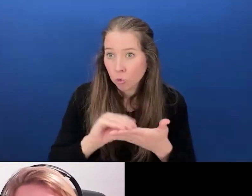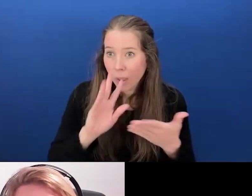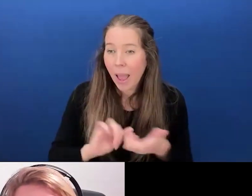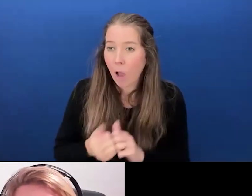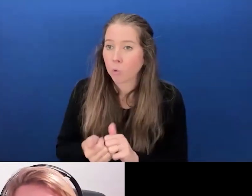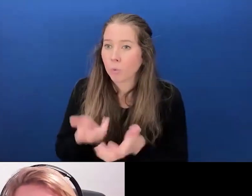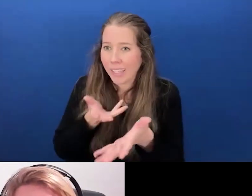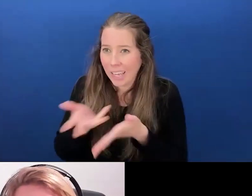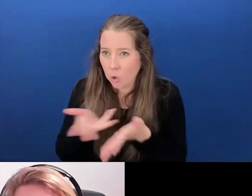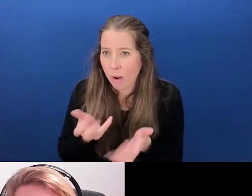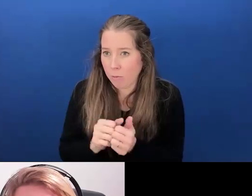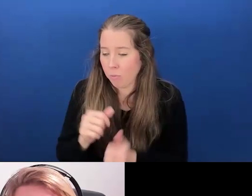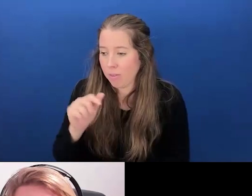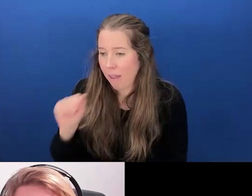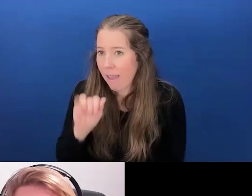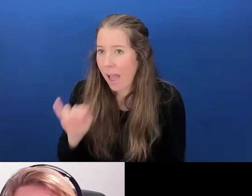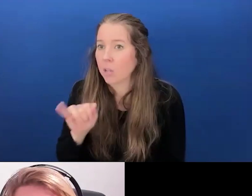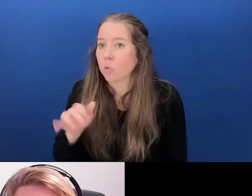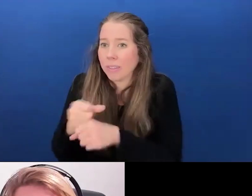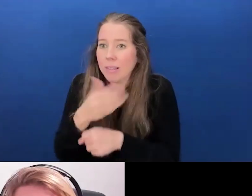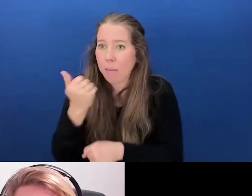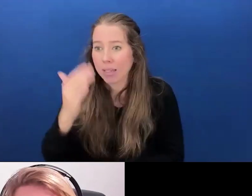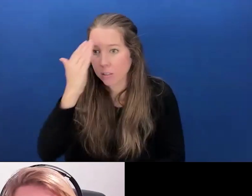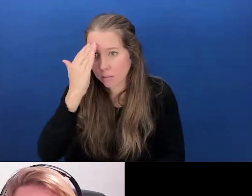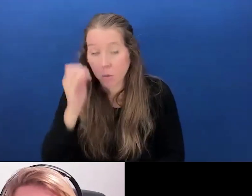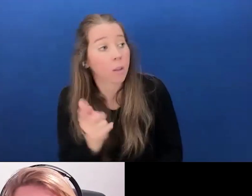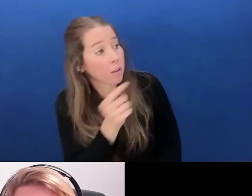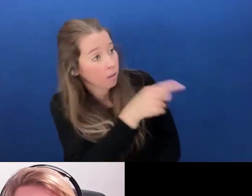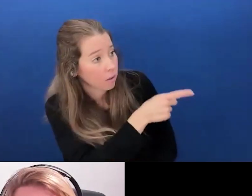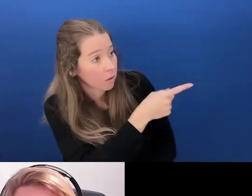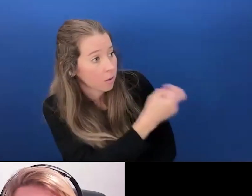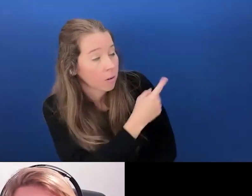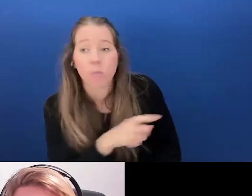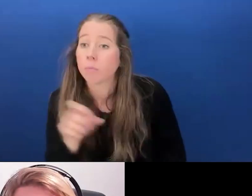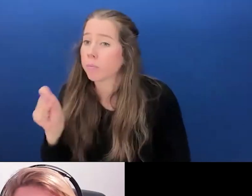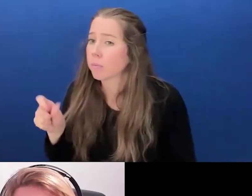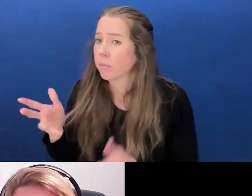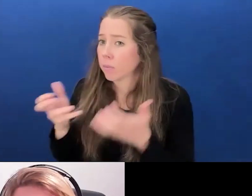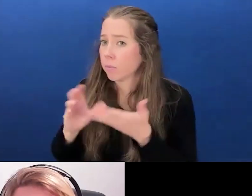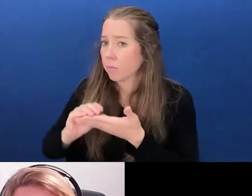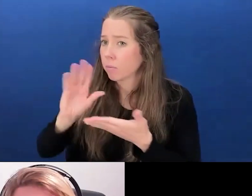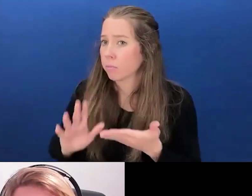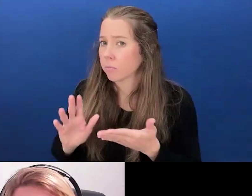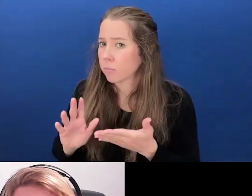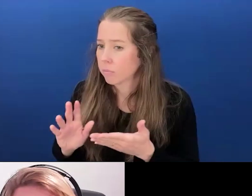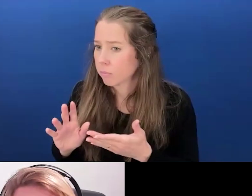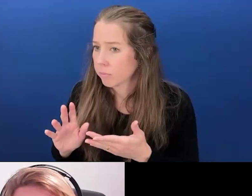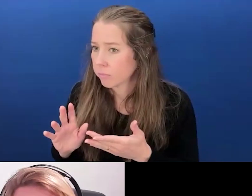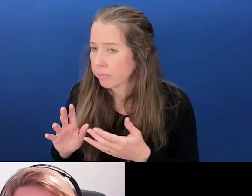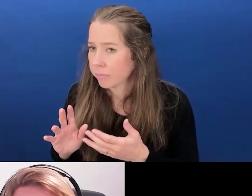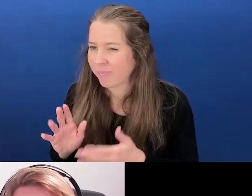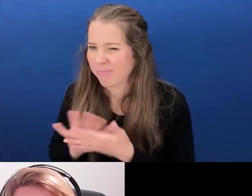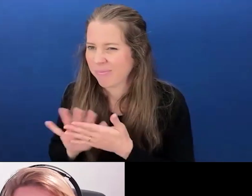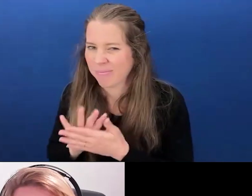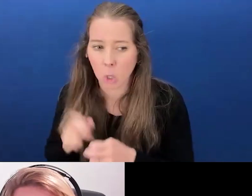the AI to get the best knowledge it can out of it. Over here. Yeah, I was gonna say, I want the students to give me the function and the parameters